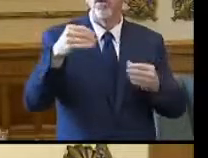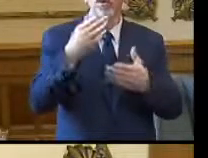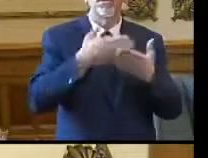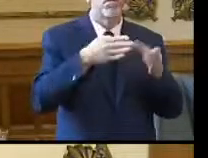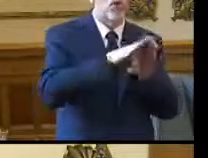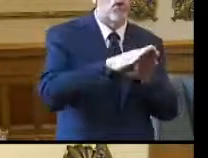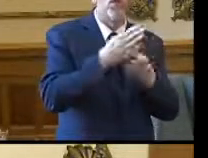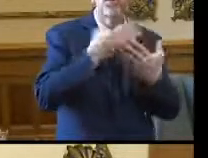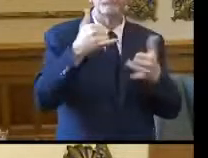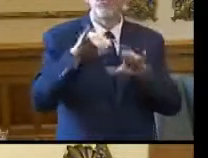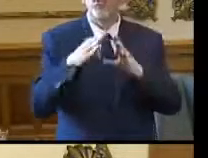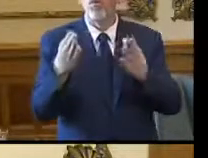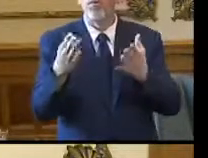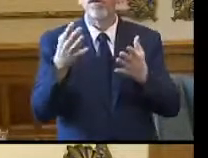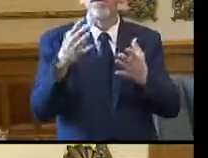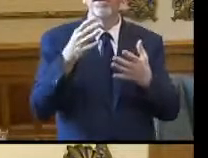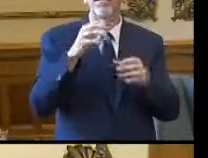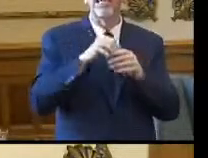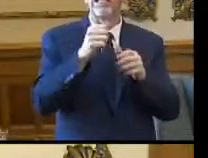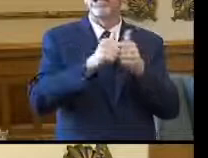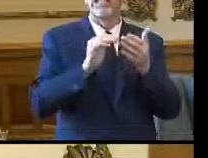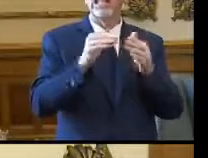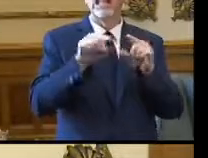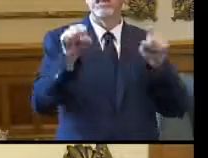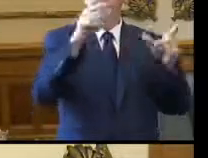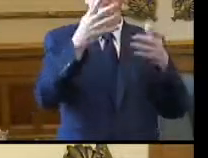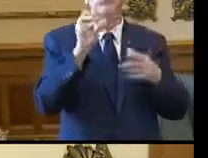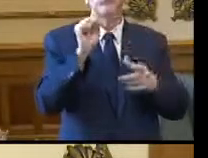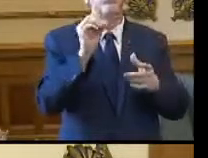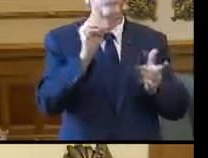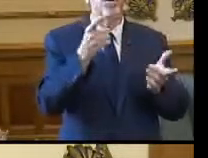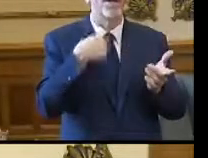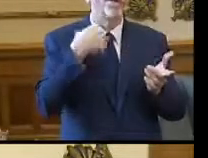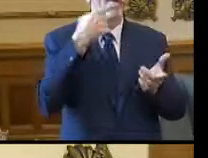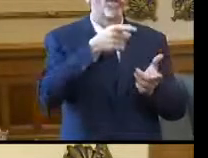some opening just on the municipal level. So I know you